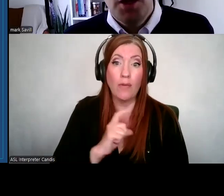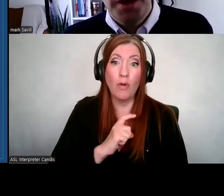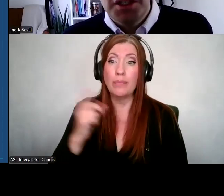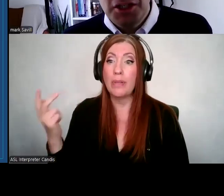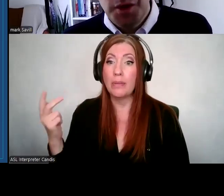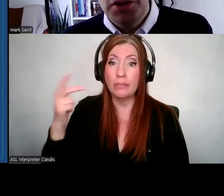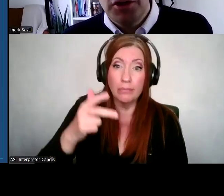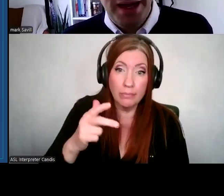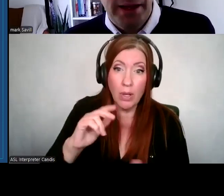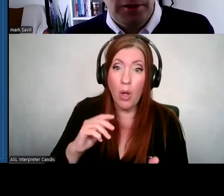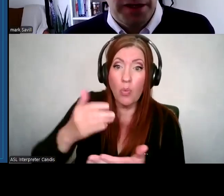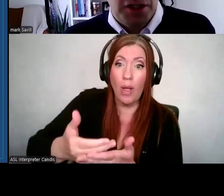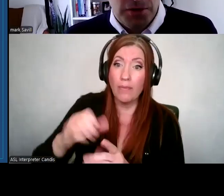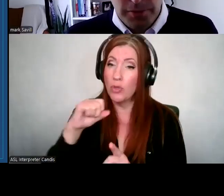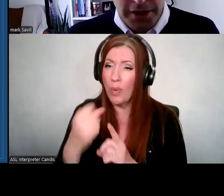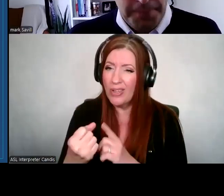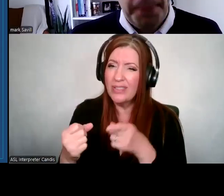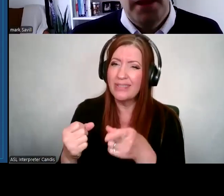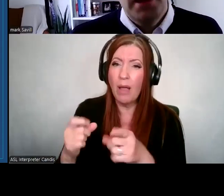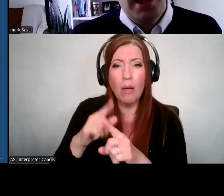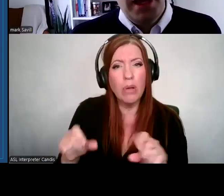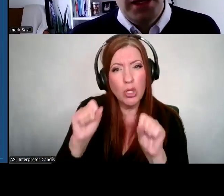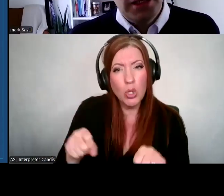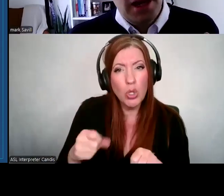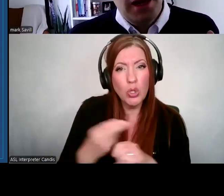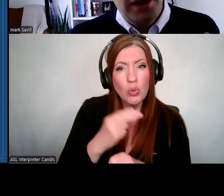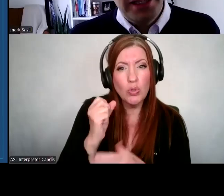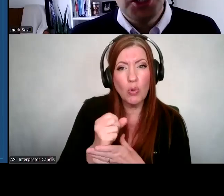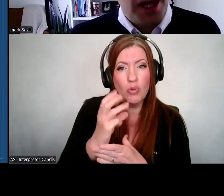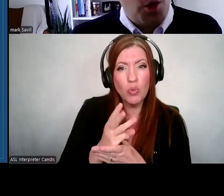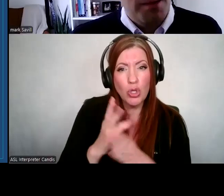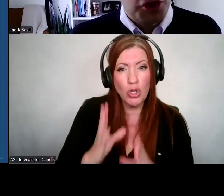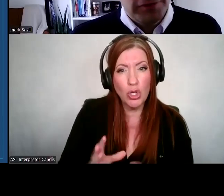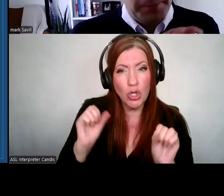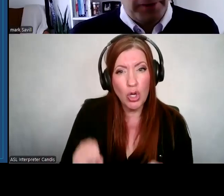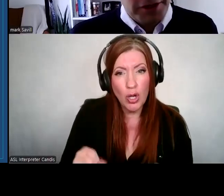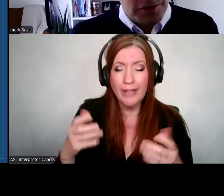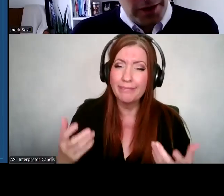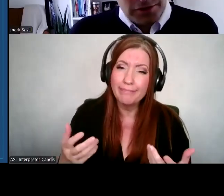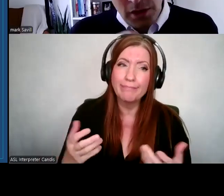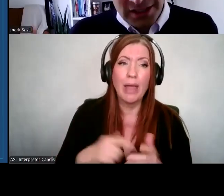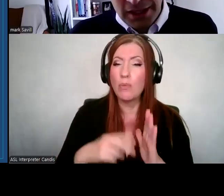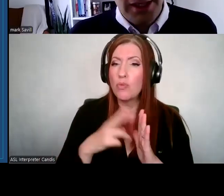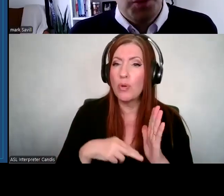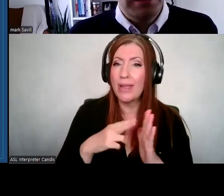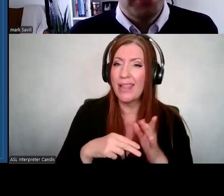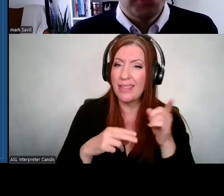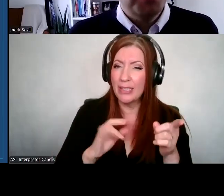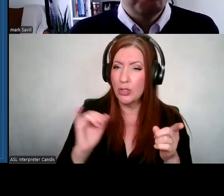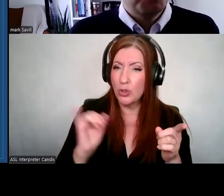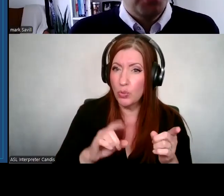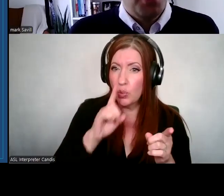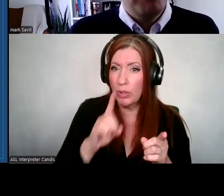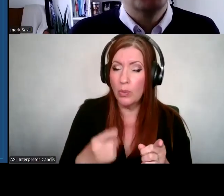opinion, where it's a situation that could be handled by a social worker. And in addition to that quote, I'm just going to read the previous one as well, because I think it's one of the